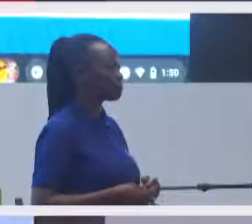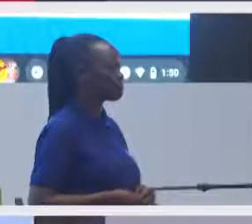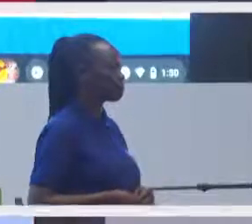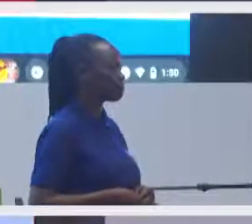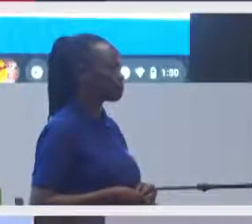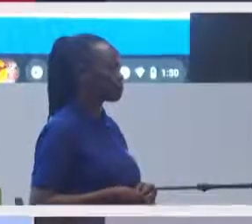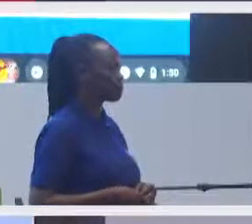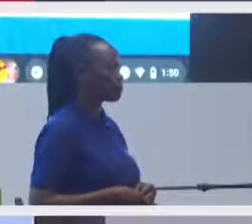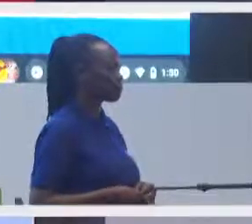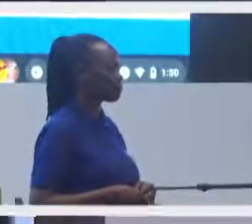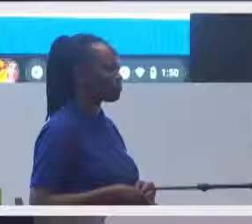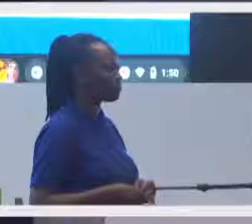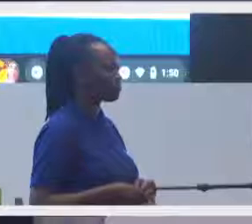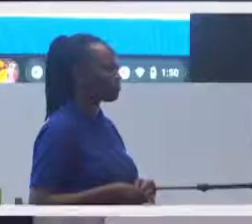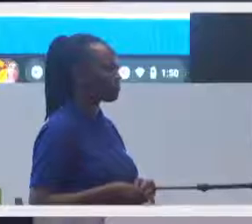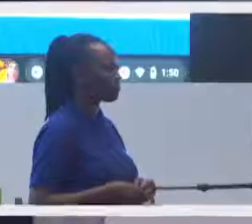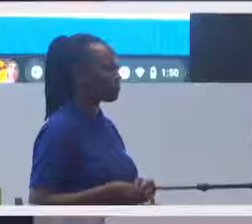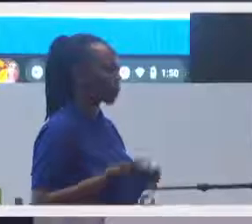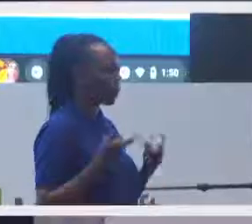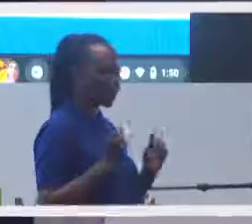Okay, let's see.